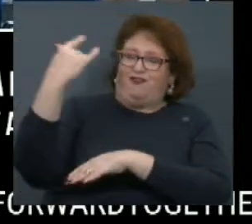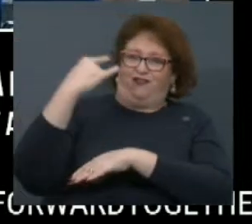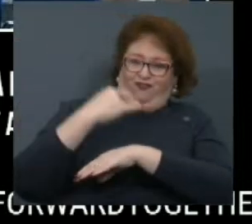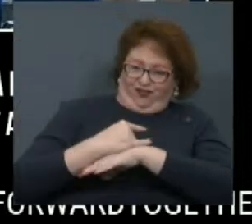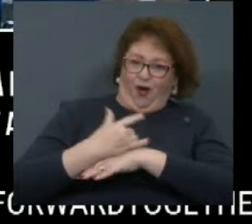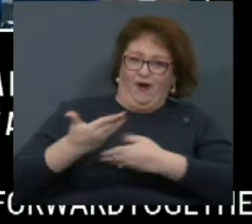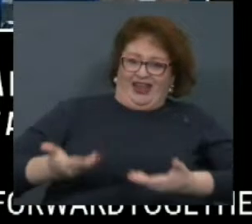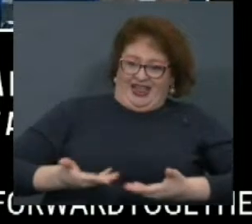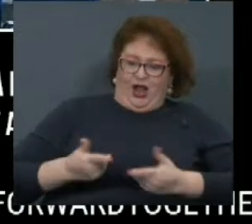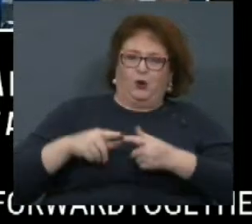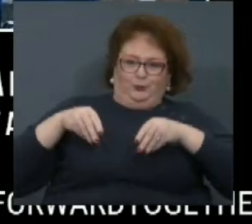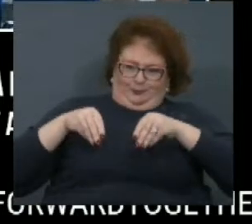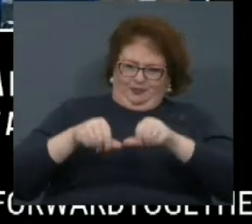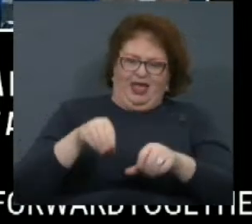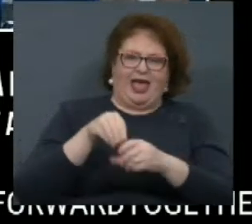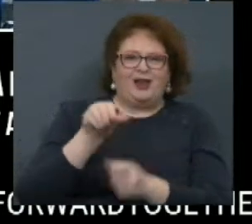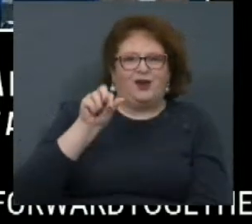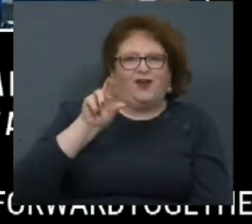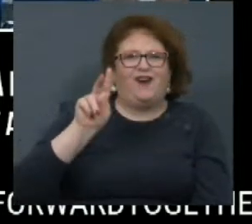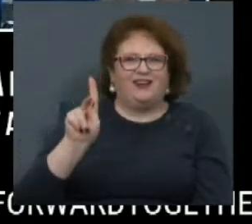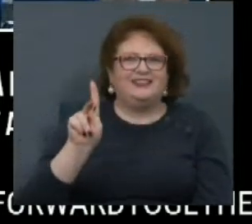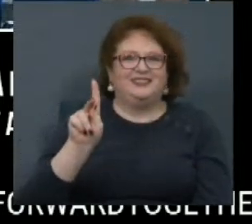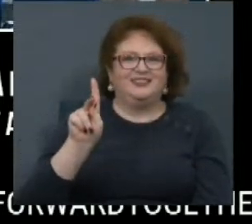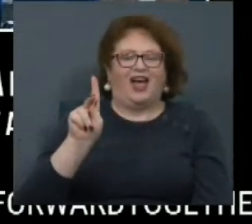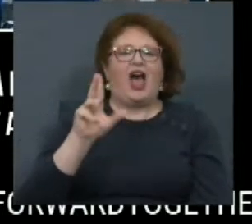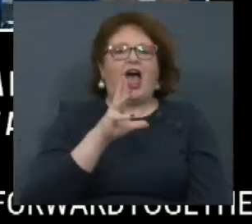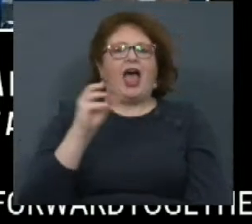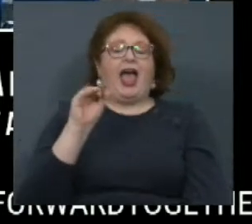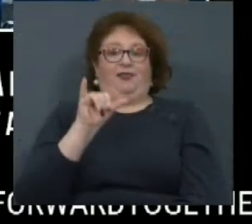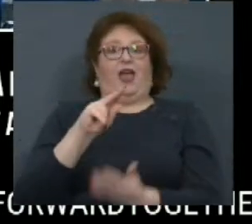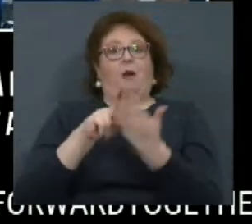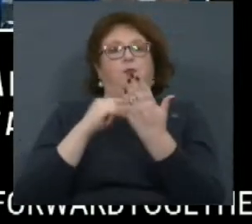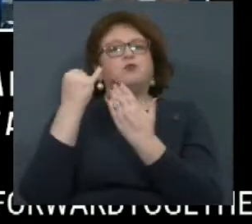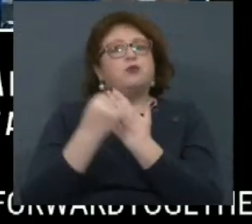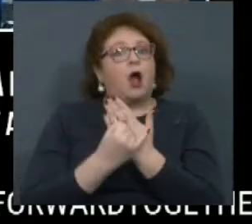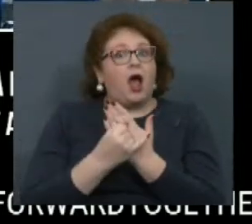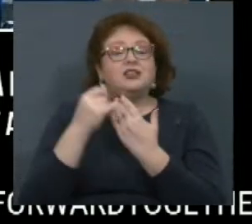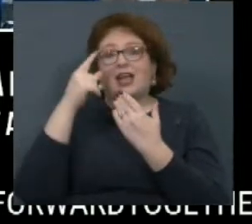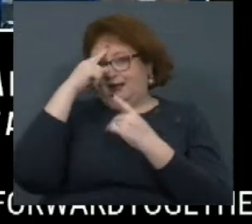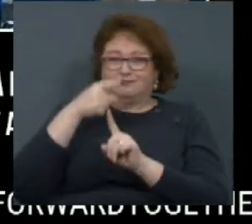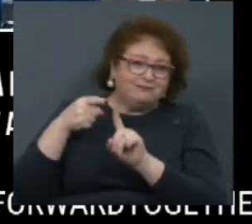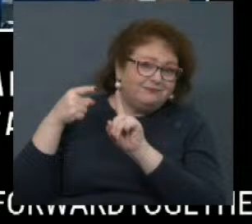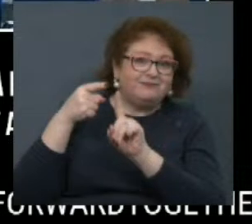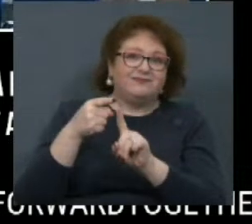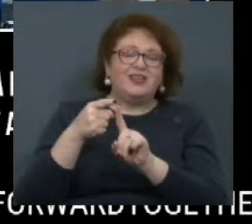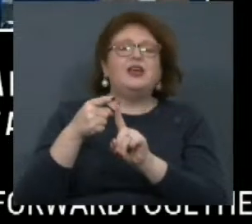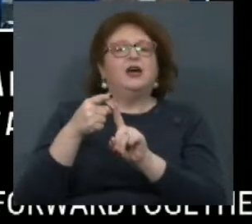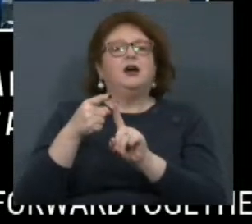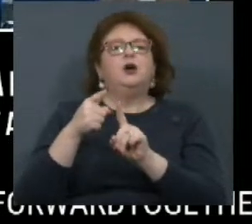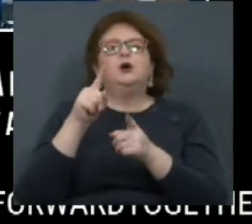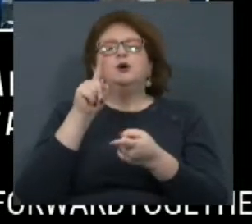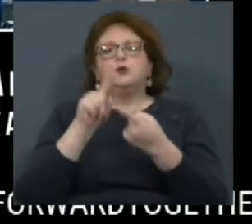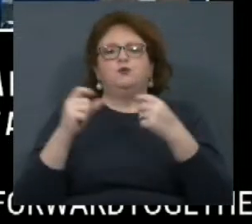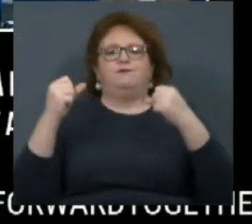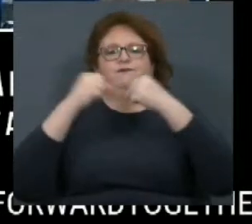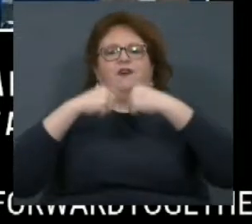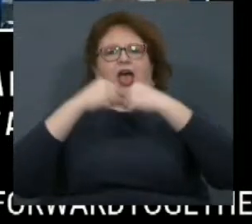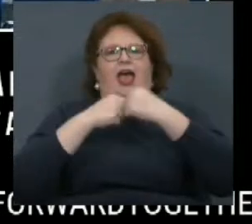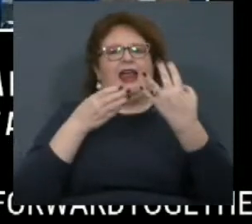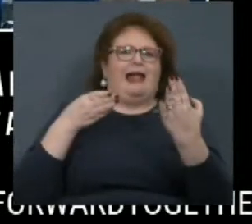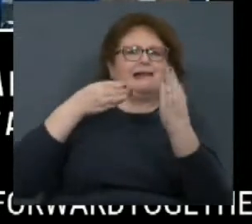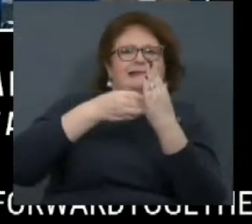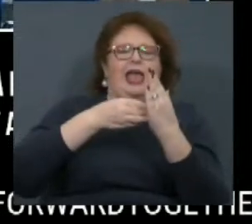Arkansas. And the whole project is around trying to combat food insecurity. So